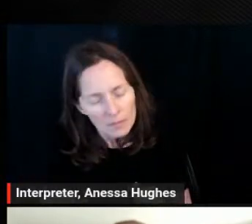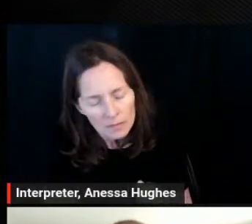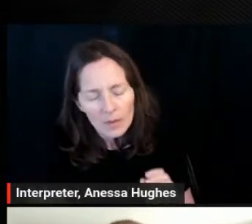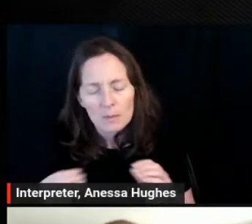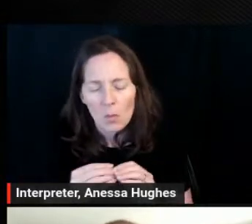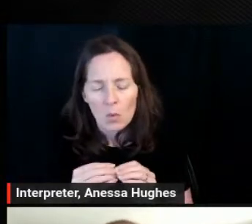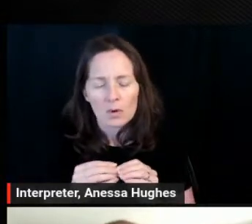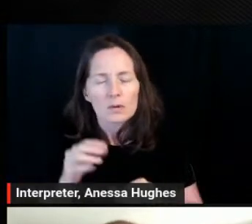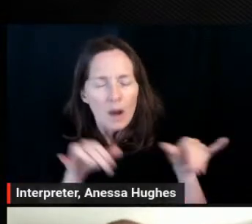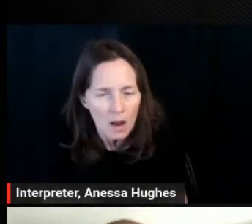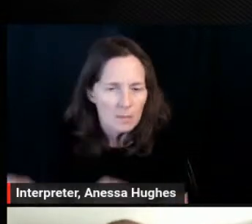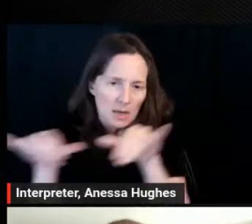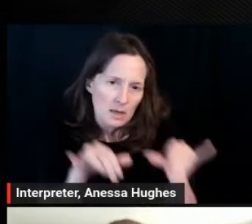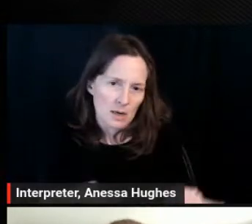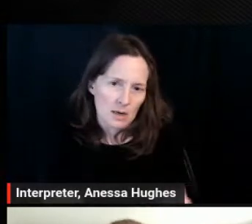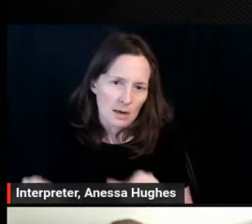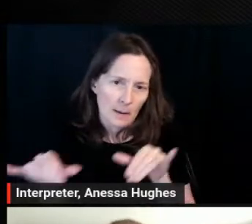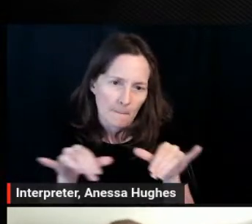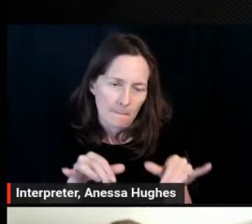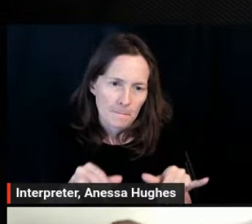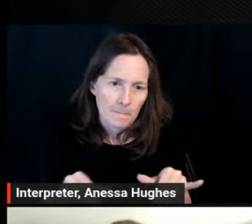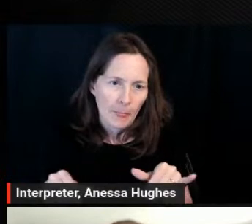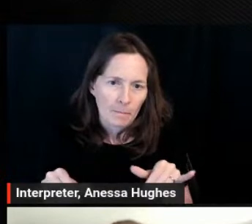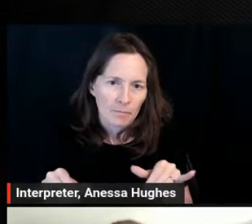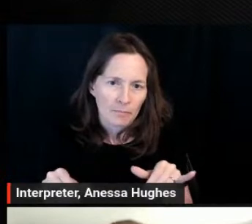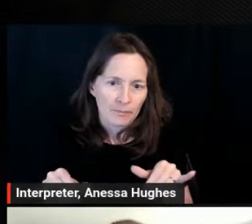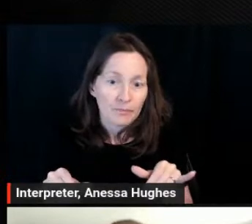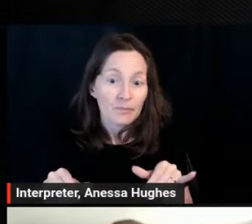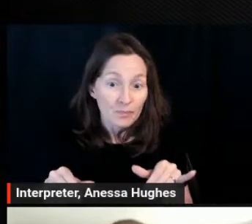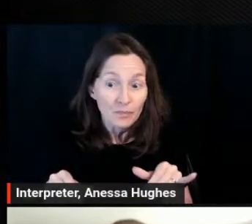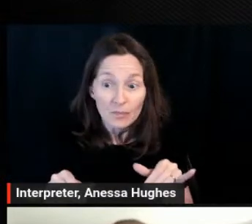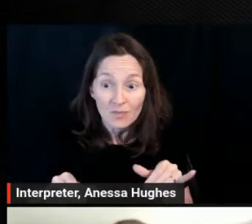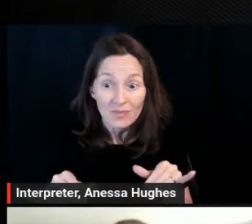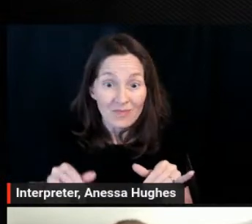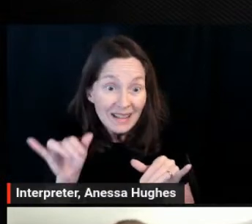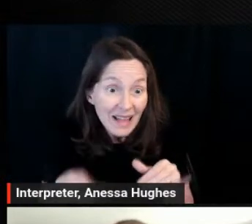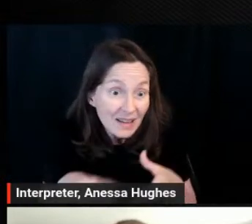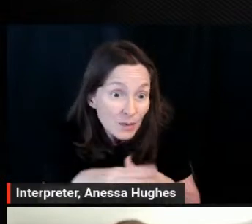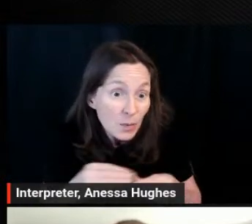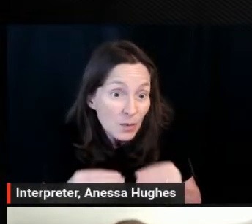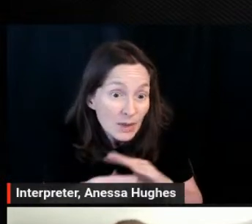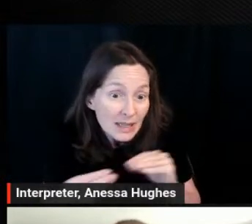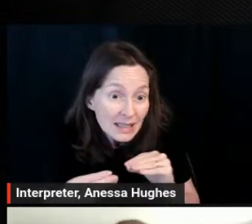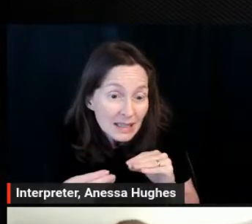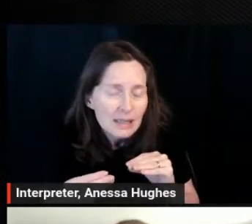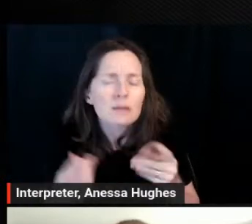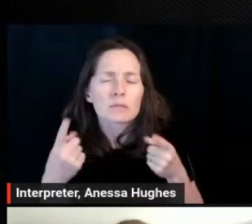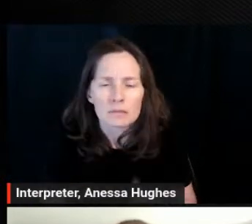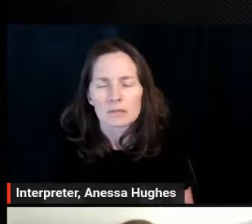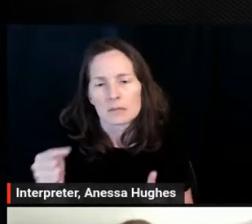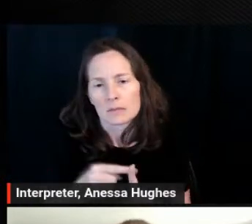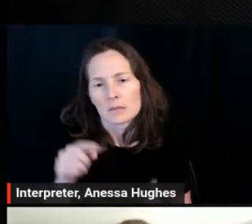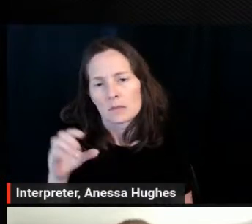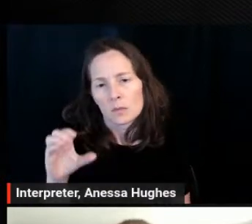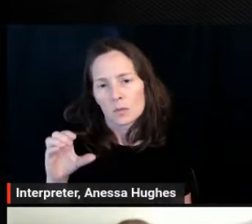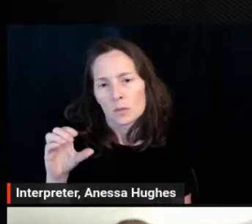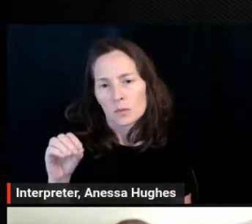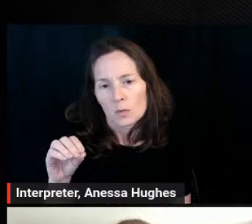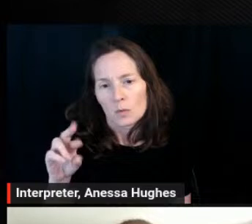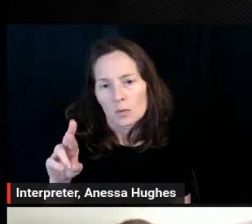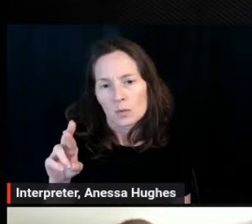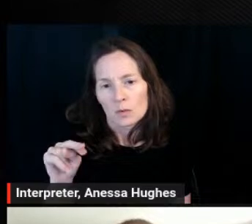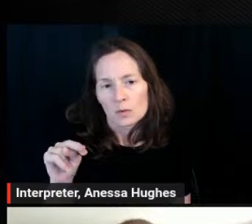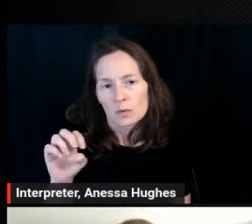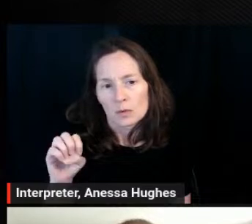All of that is almost exactly what happened to Cornelius Sinclair, one of the 5